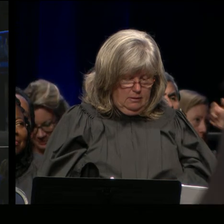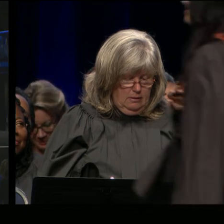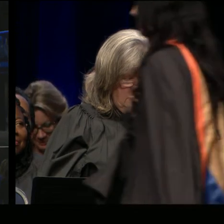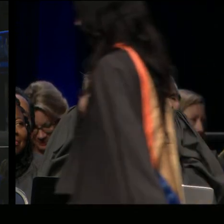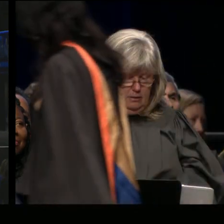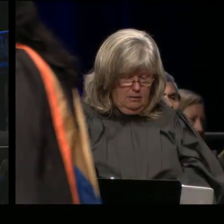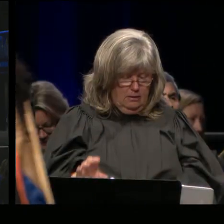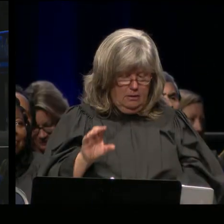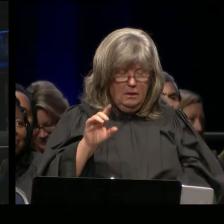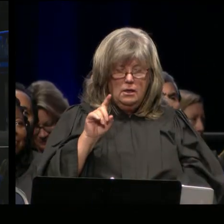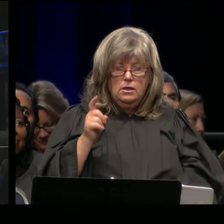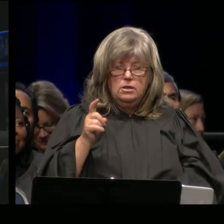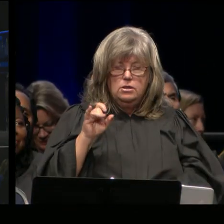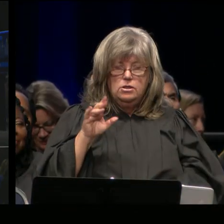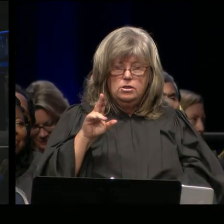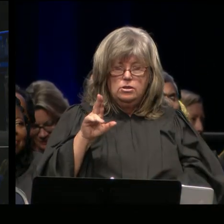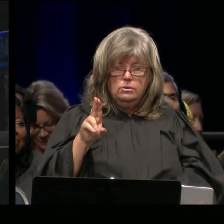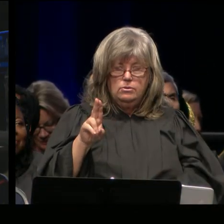Shu Sun.